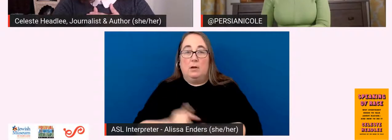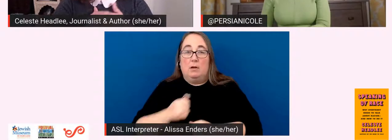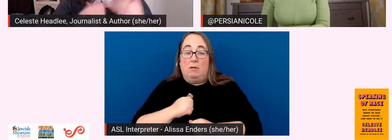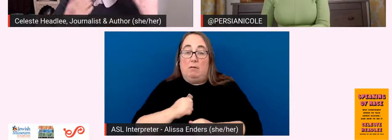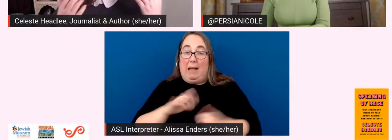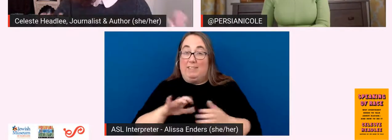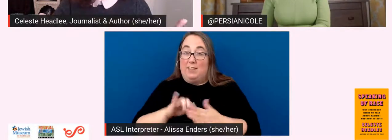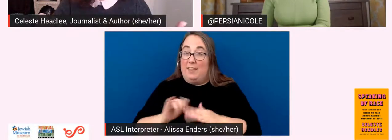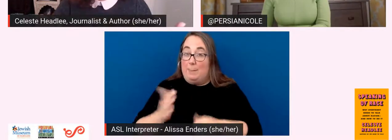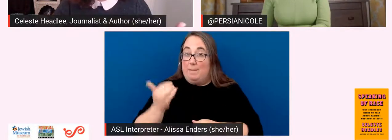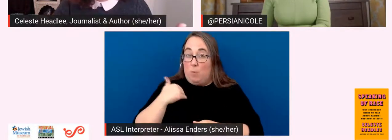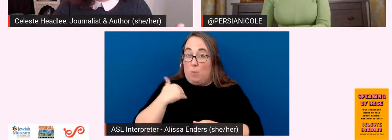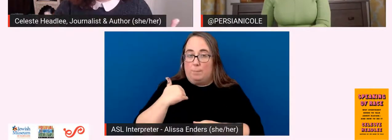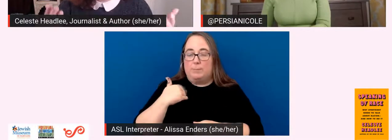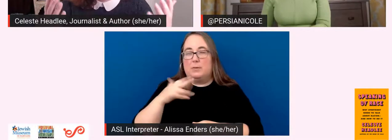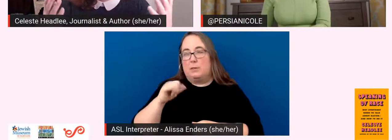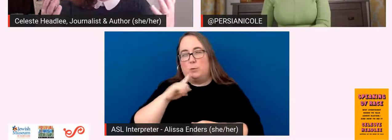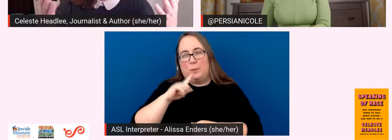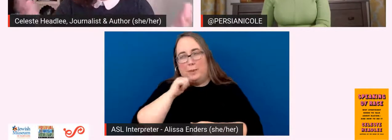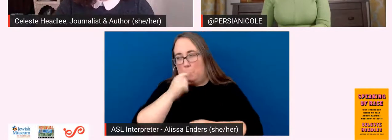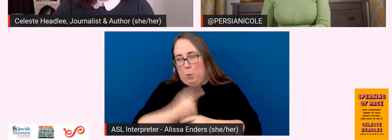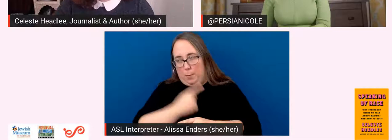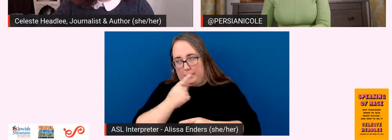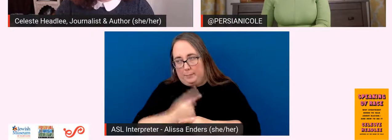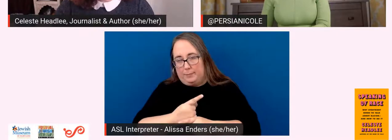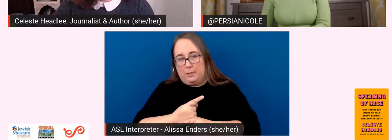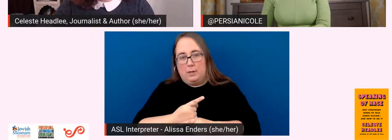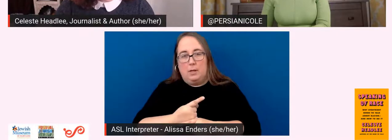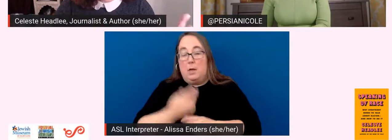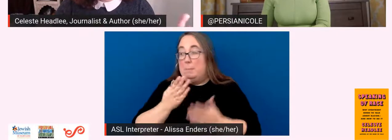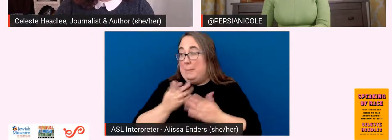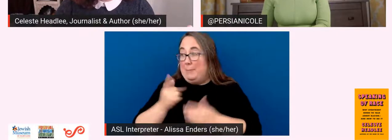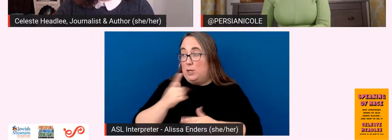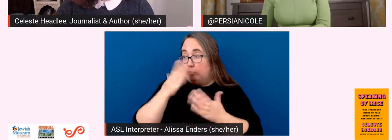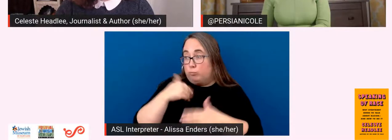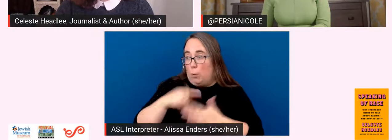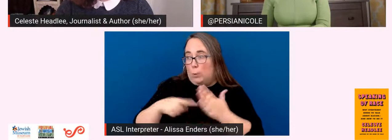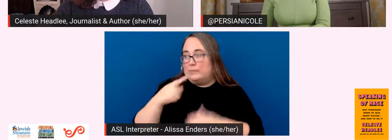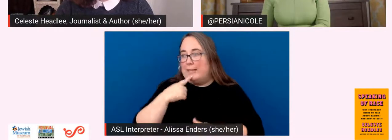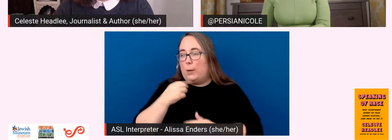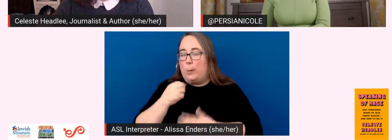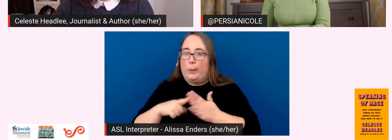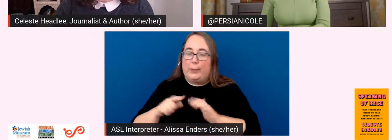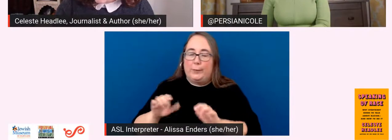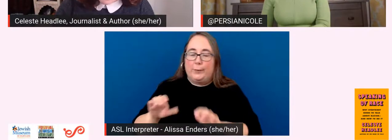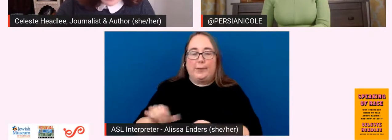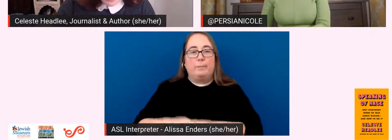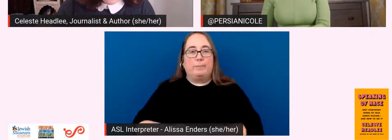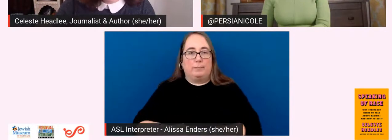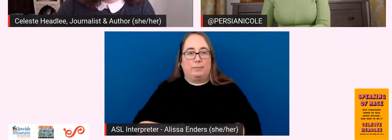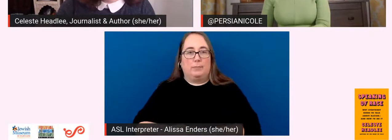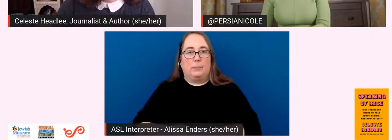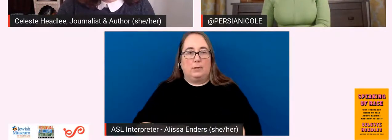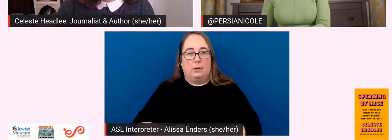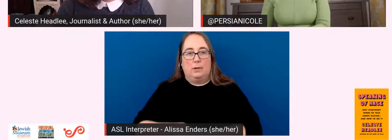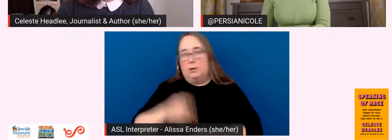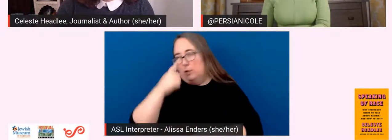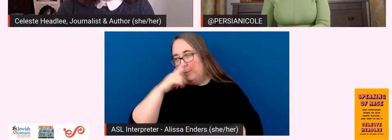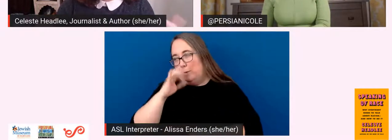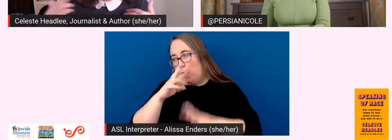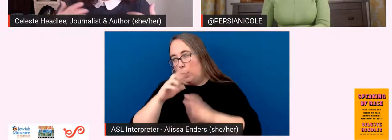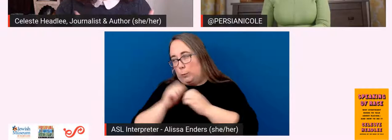before, you know, that was really inappropriate. You may not have realized what you were saying or what you were doing. Can I talk to you about